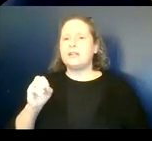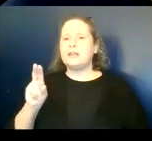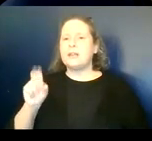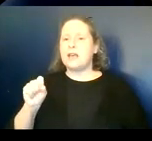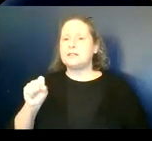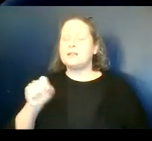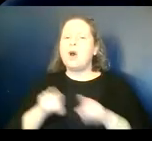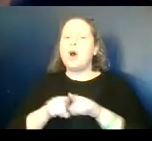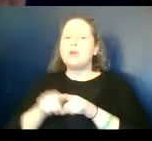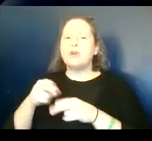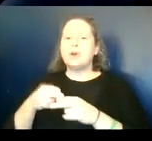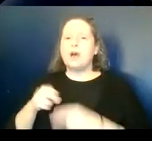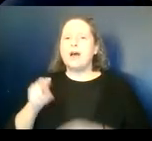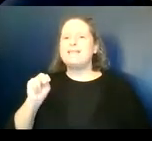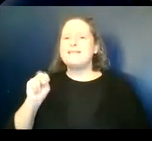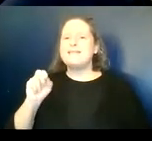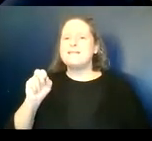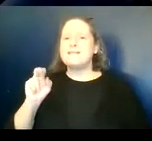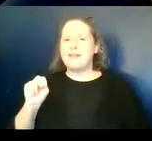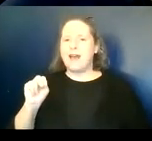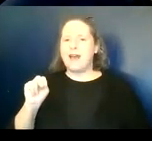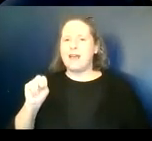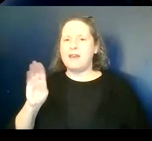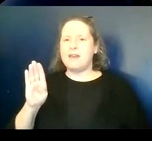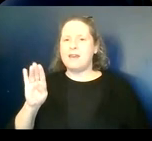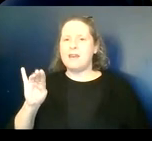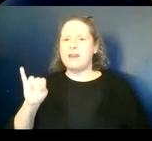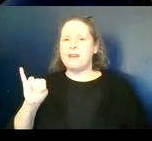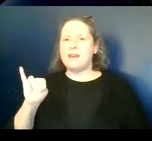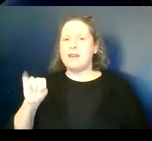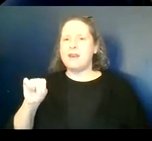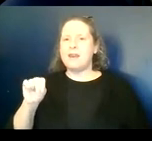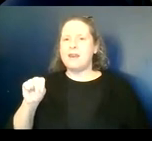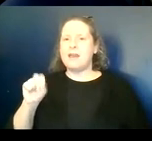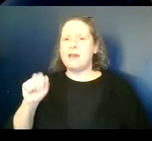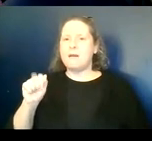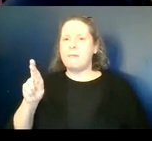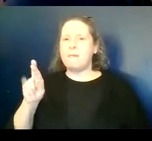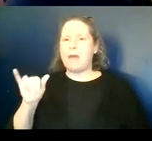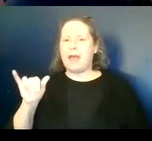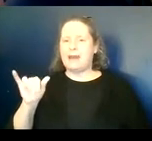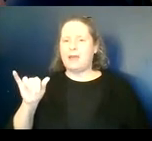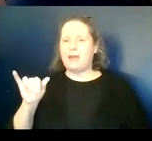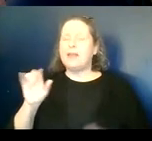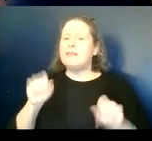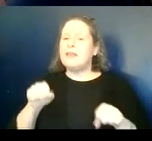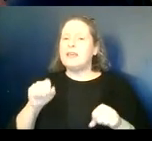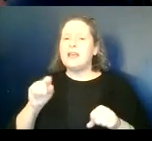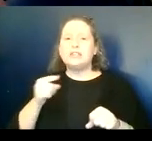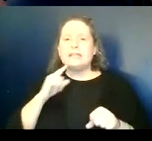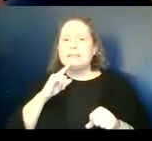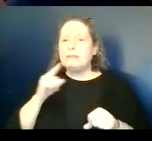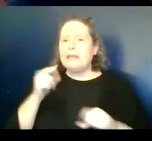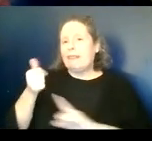where they could just be themselves and they don't have to